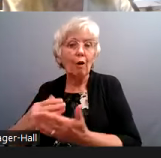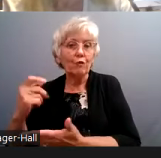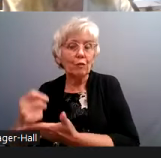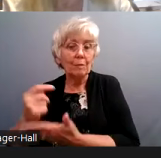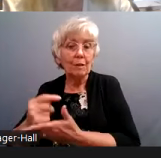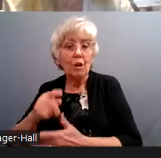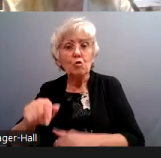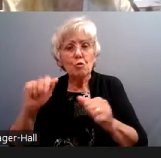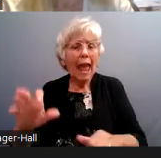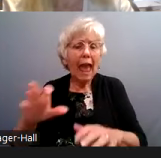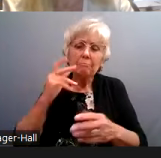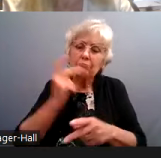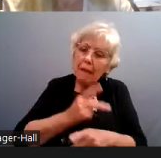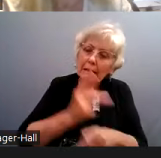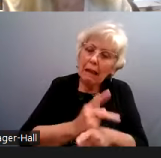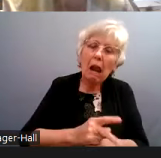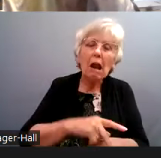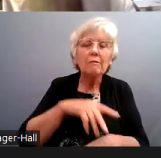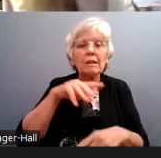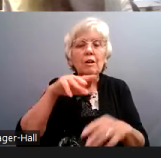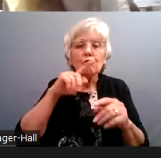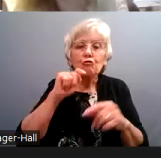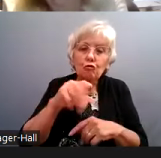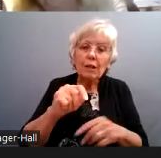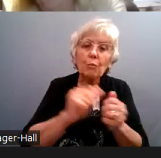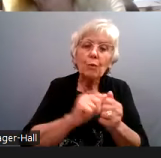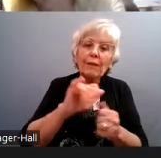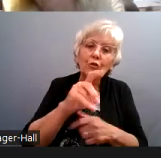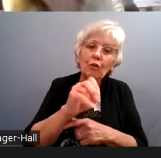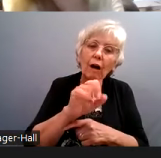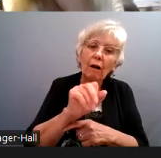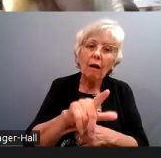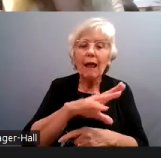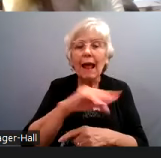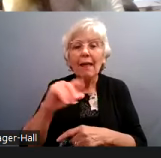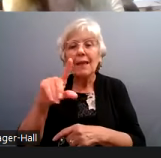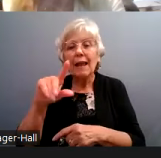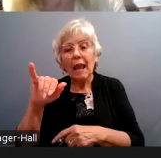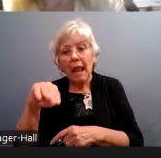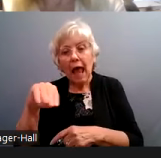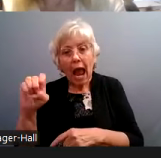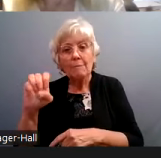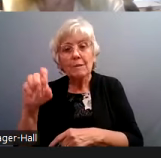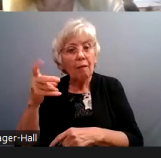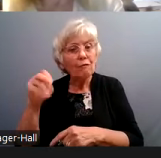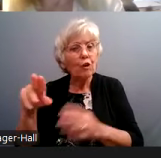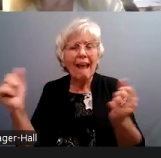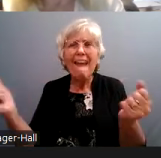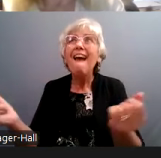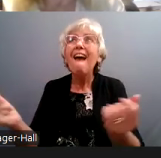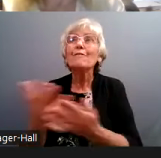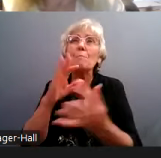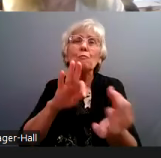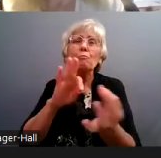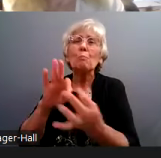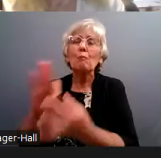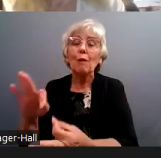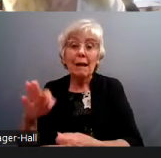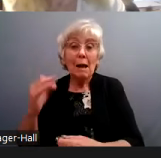as far as treating with the intrafungal and the lime dips, you know, perfect to the T. But if we don't do